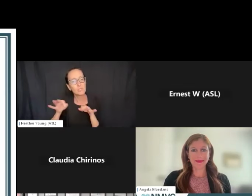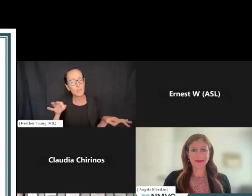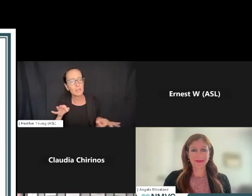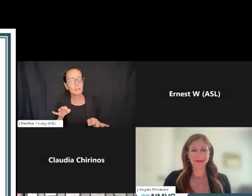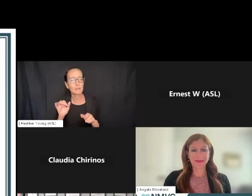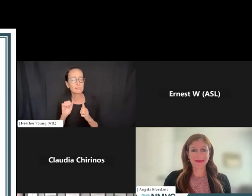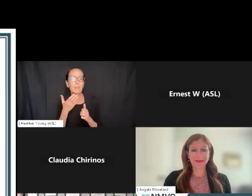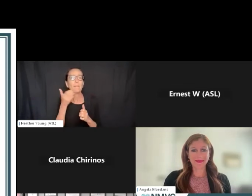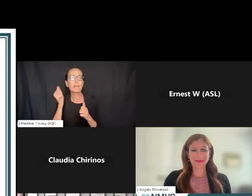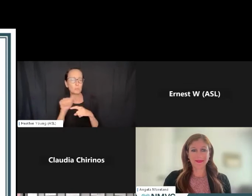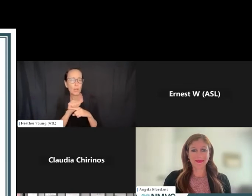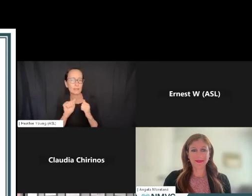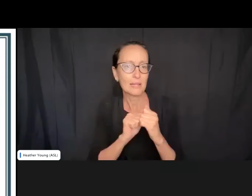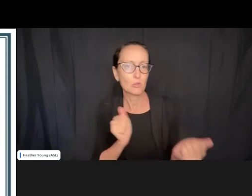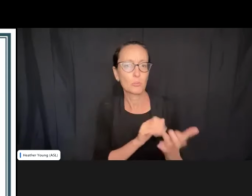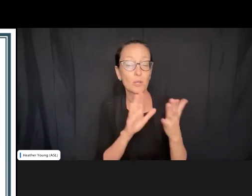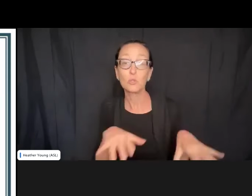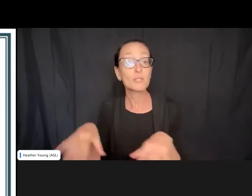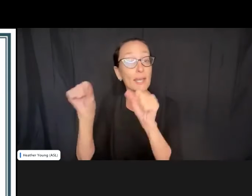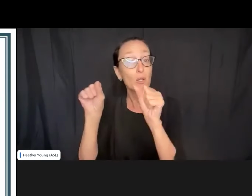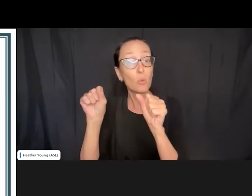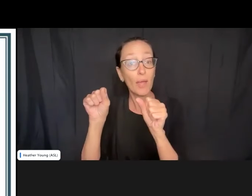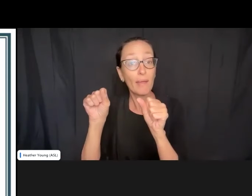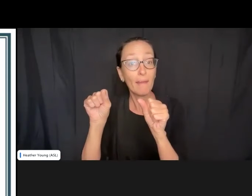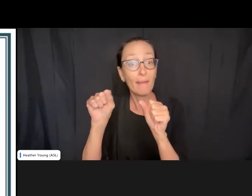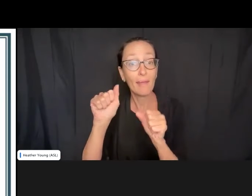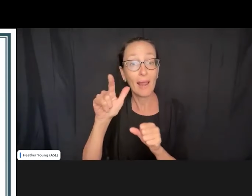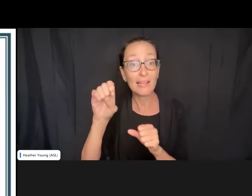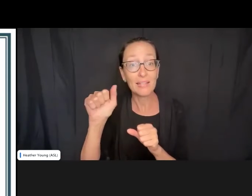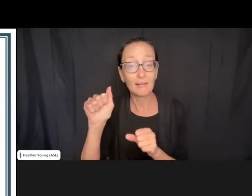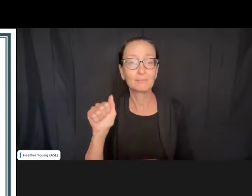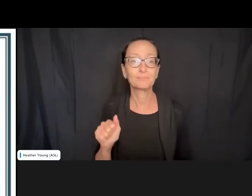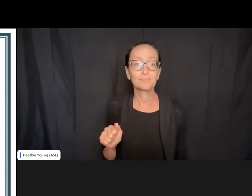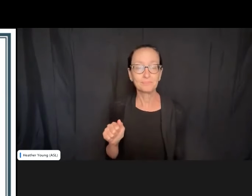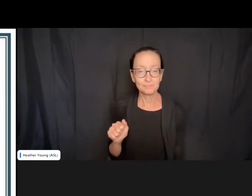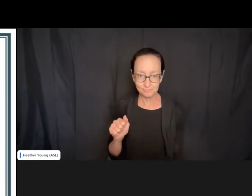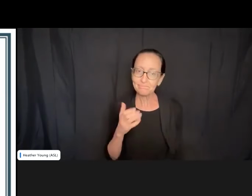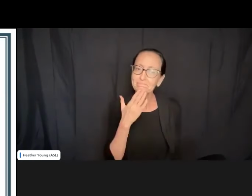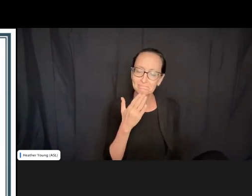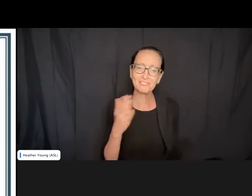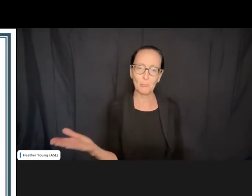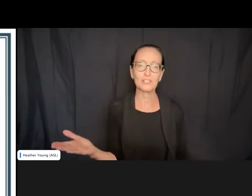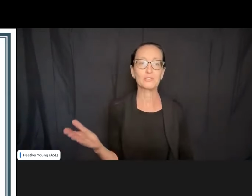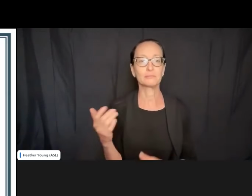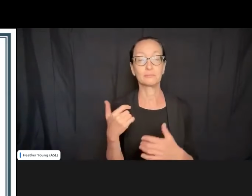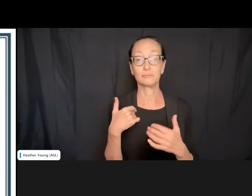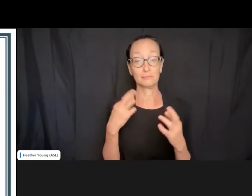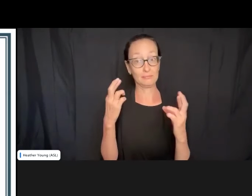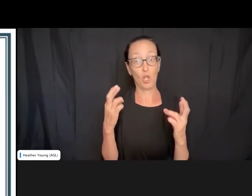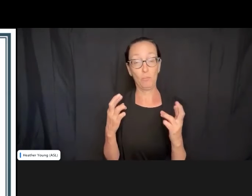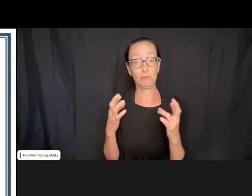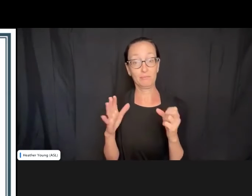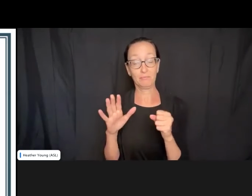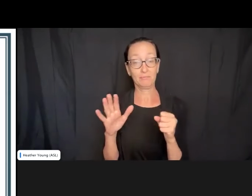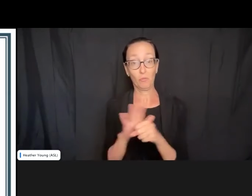Alyssa. Thank you very much, Rochelle. I'm glad to be here, and hopefully we can spend an entire probably day talking